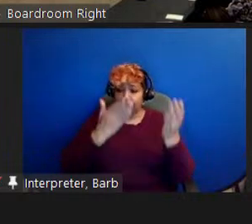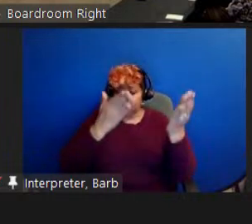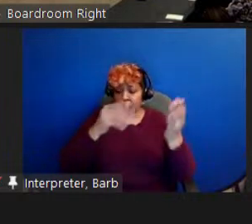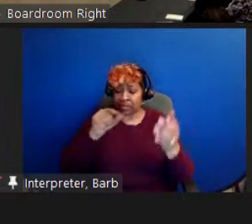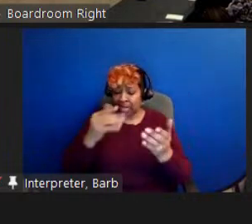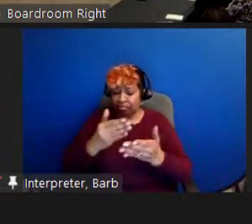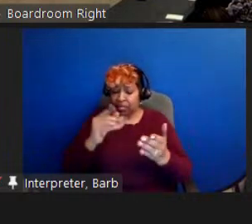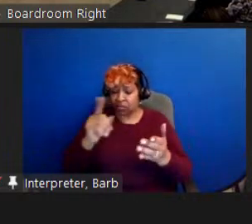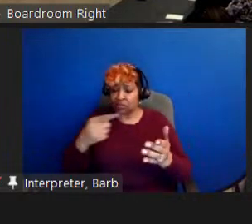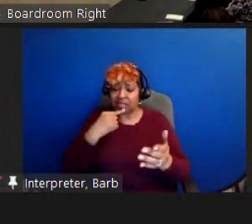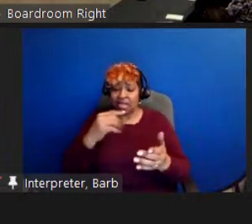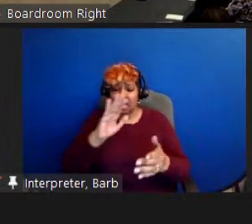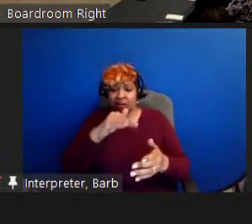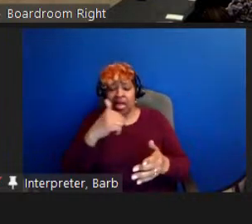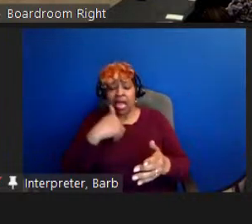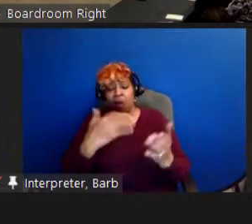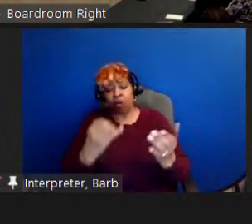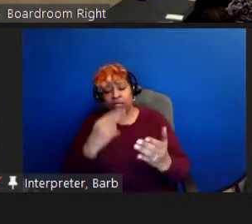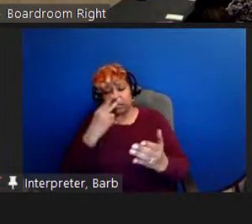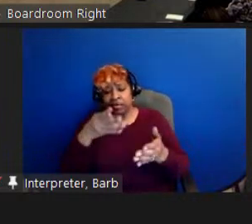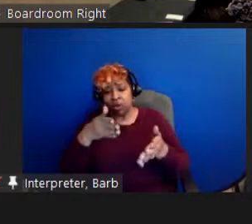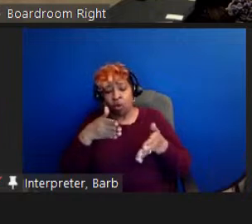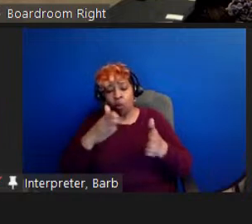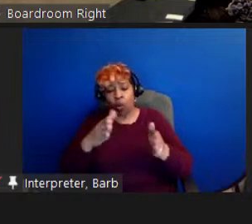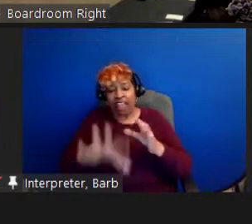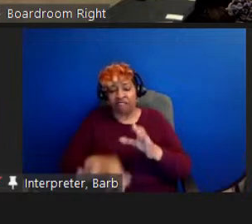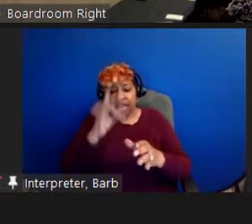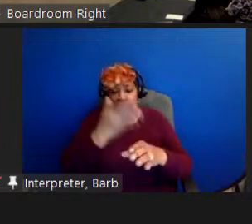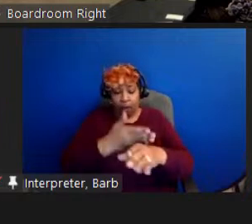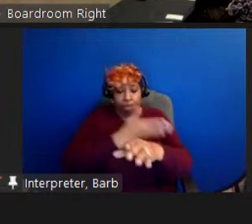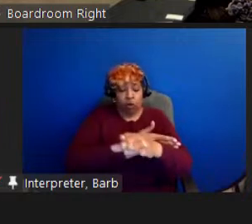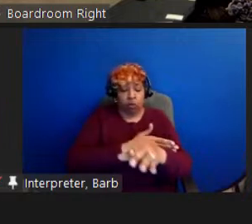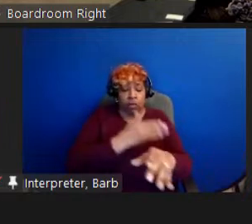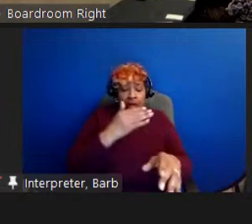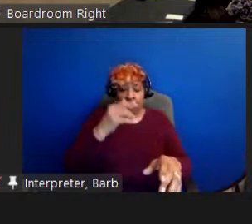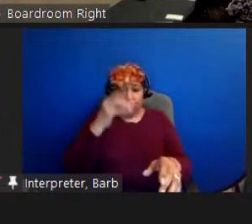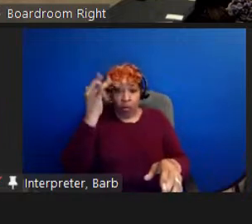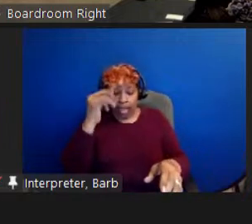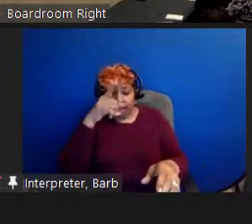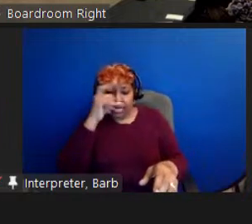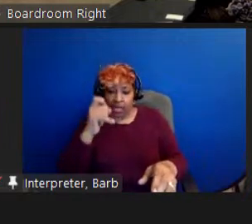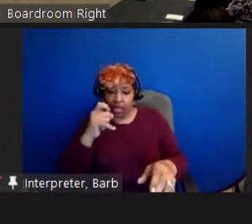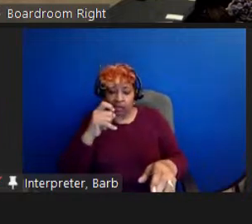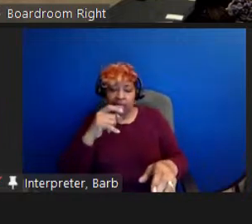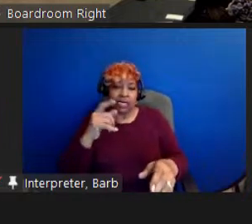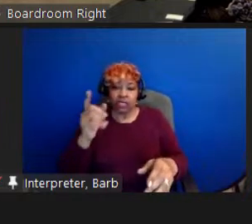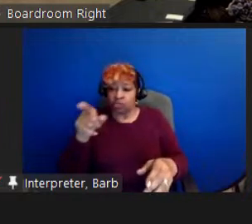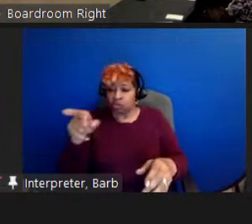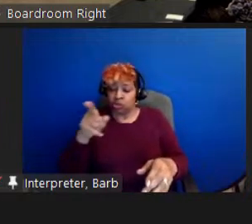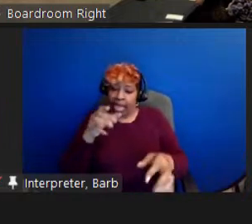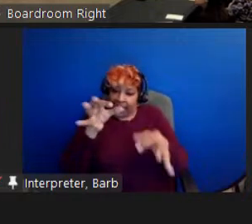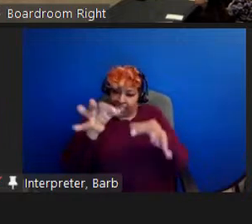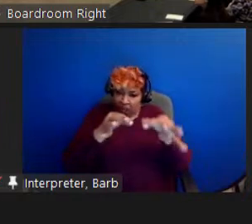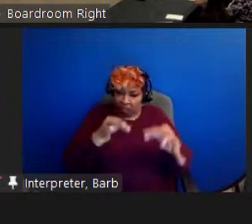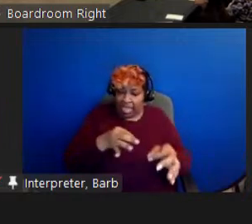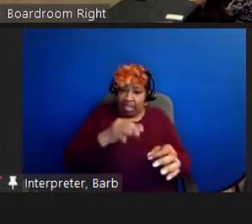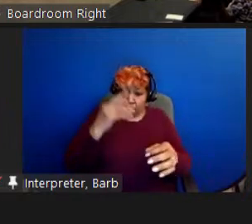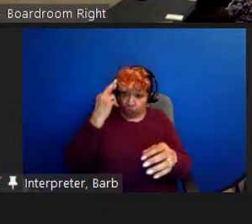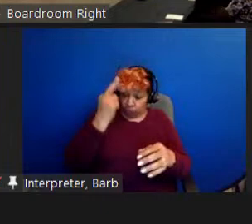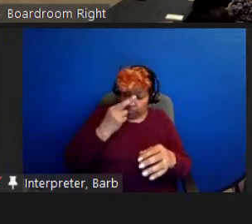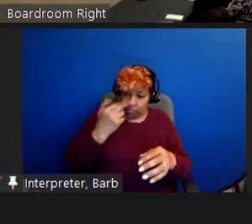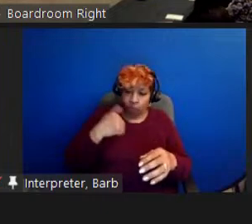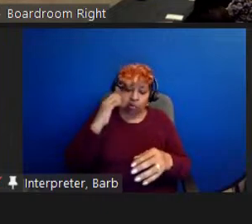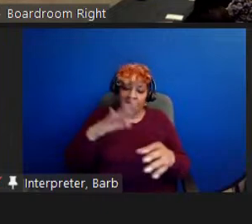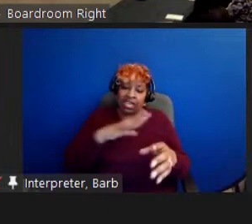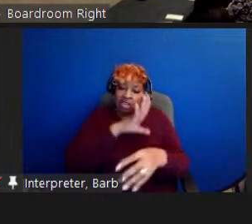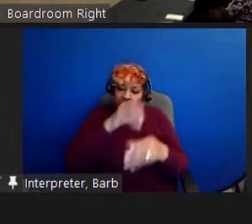hey, I would like to see wayfinding improvements because, and you sort of give us that reason, we'll incorporate that into the